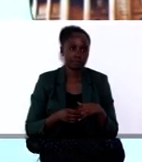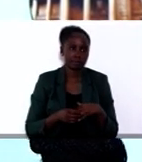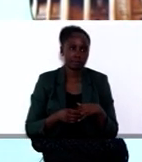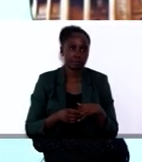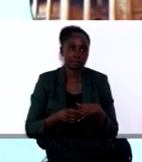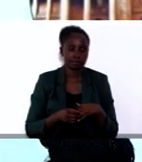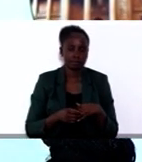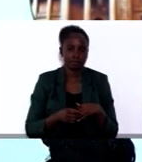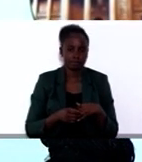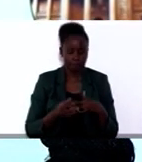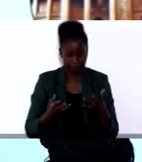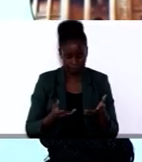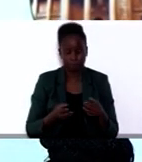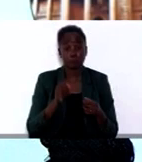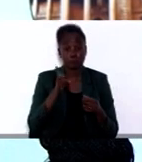In addition,